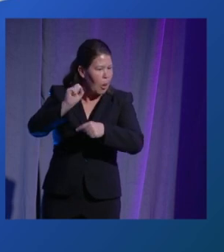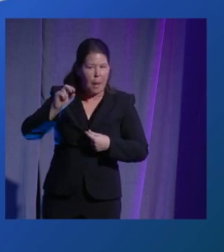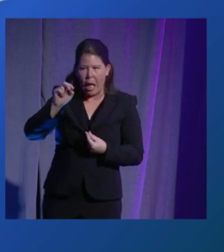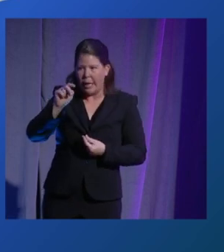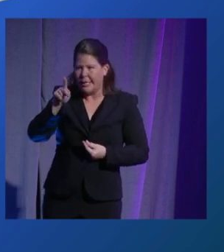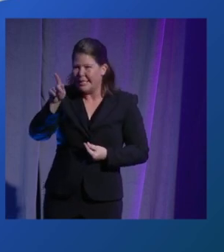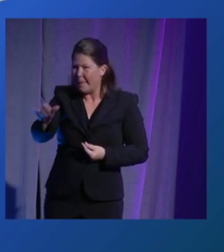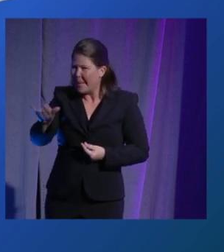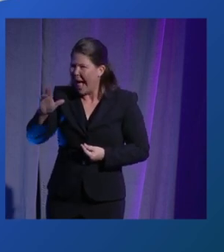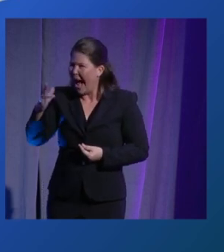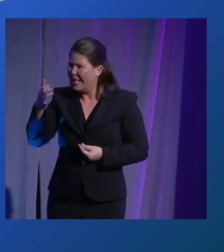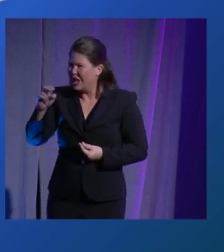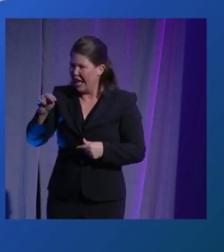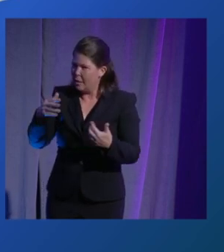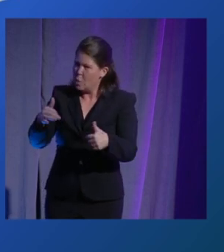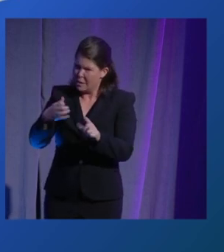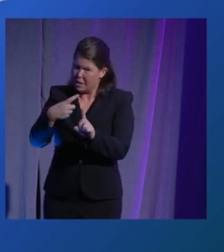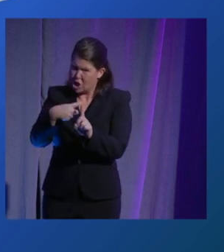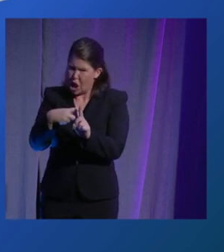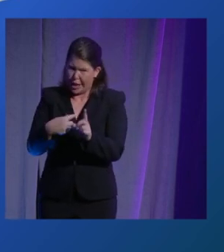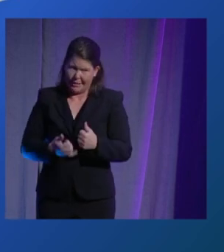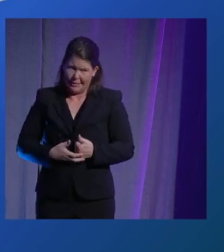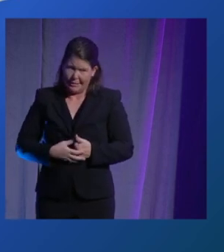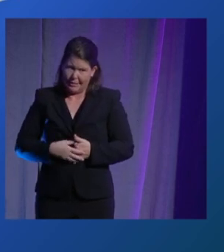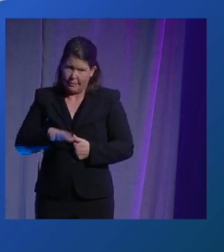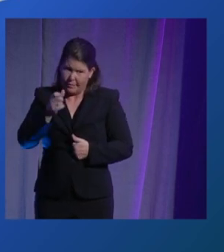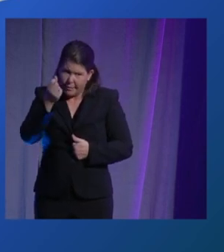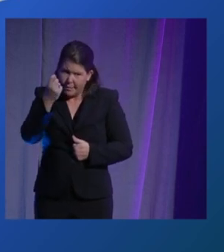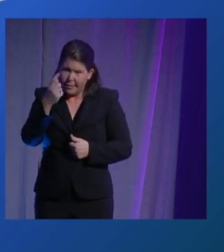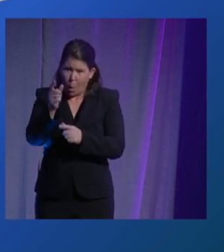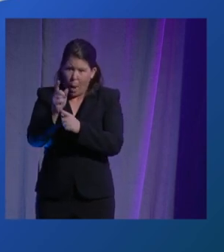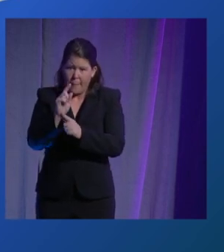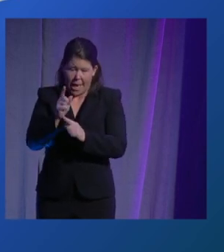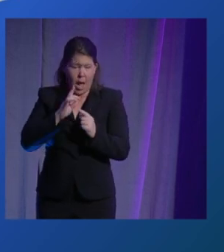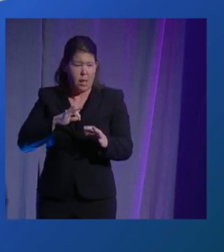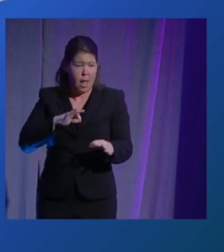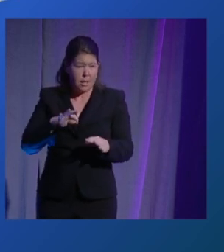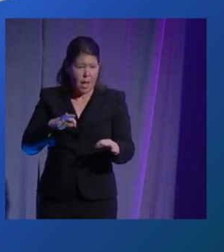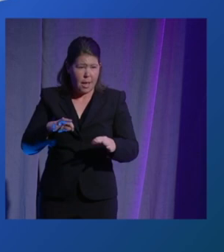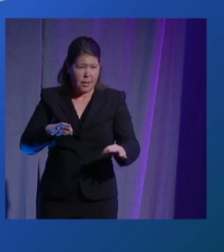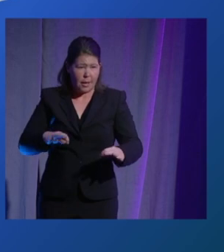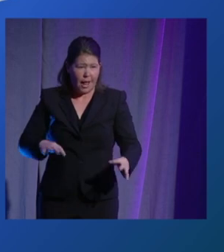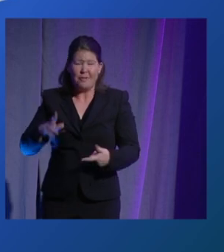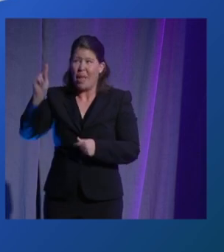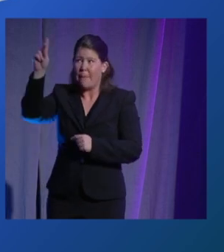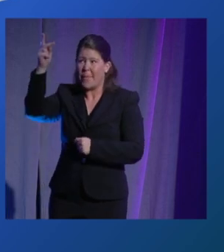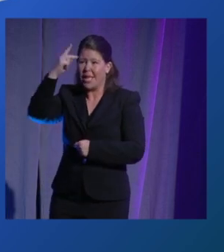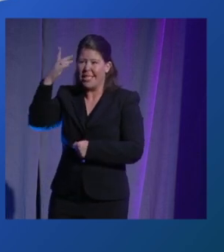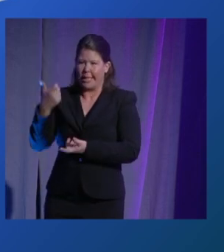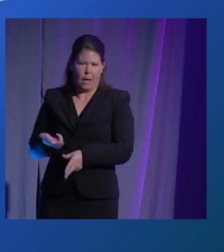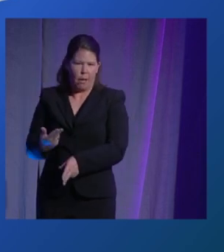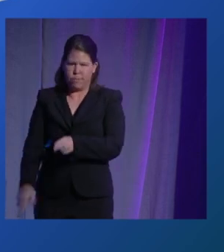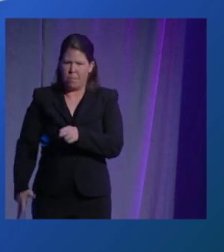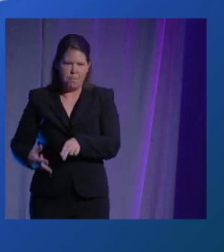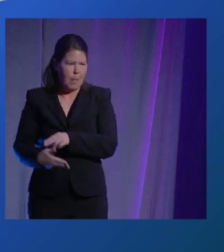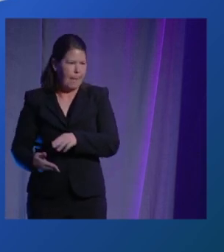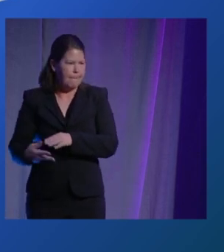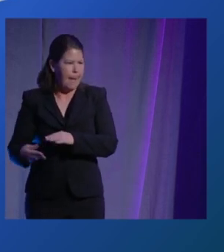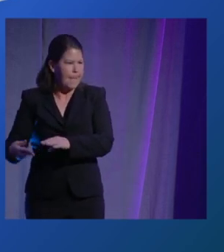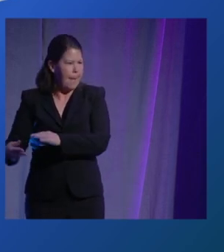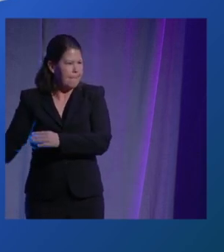that took me a while to get there right like a whole minute to explain that and sometimes in politics you don't get that and so I guess back to your